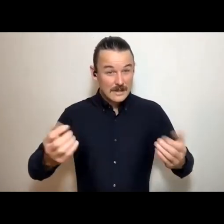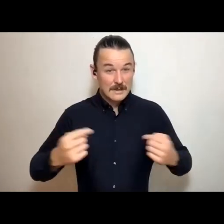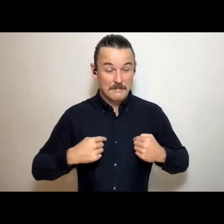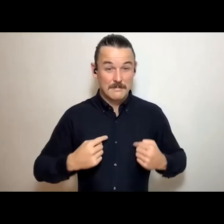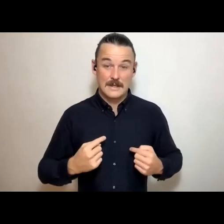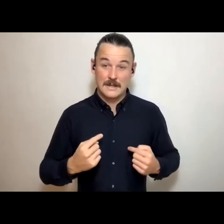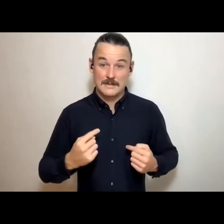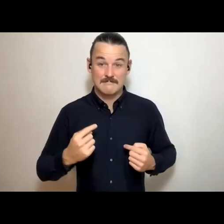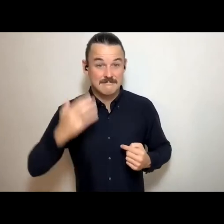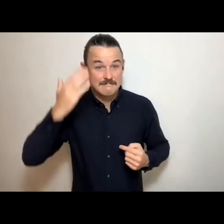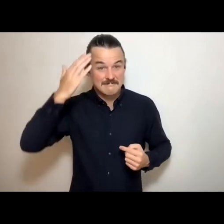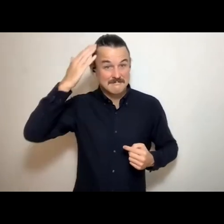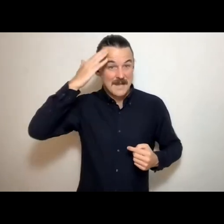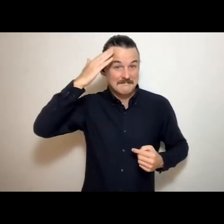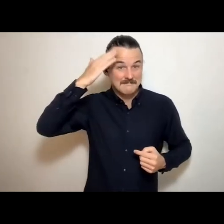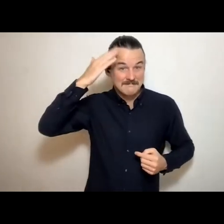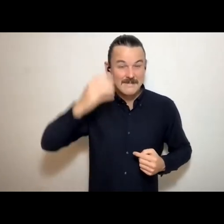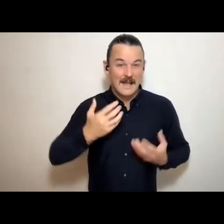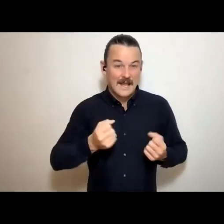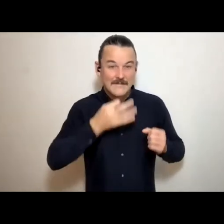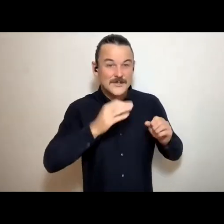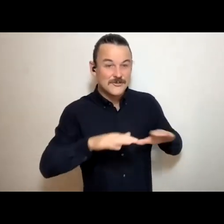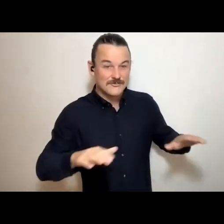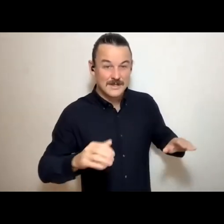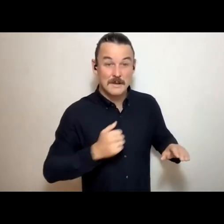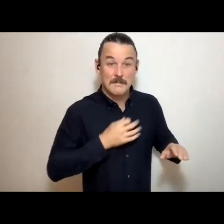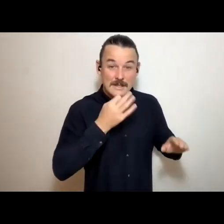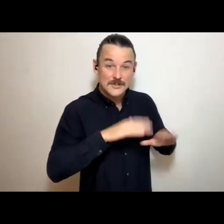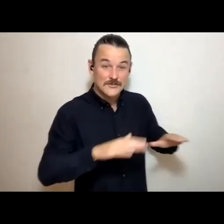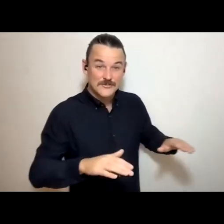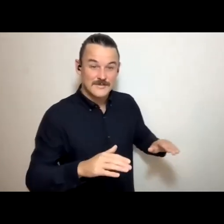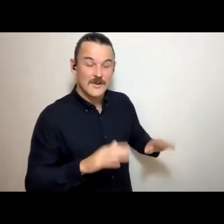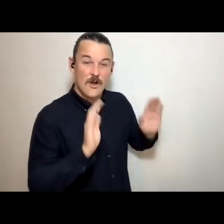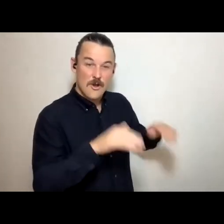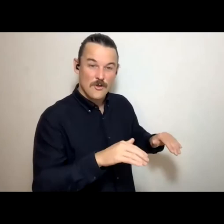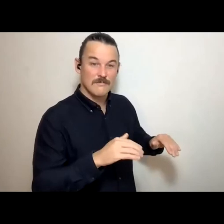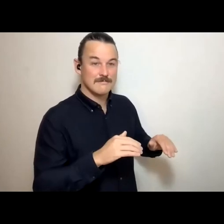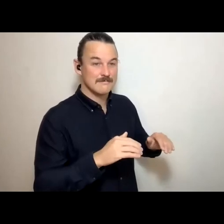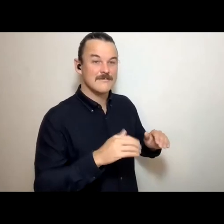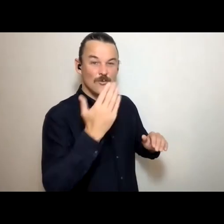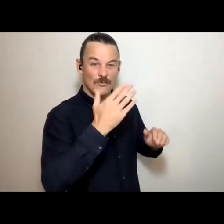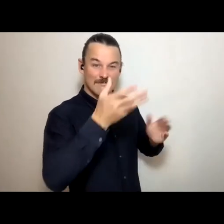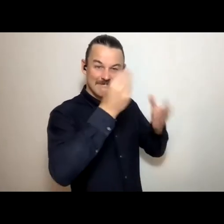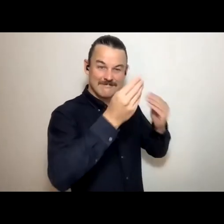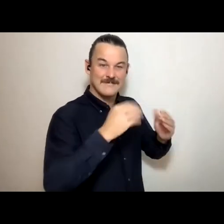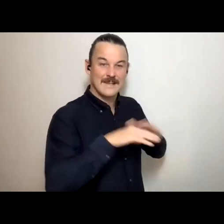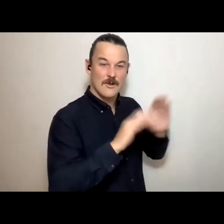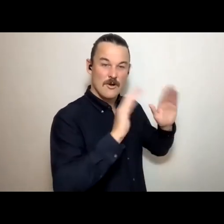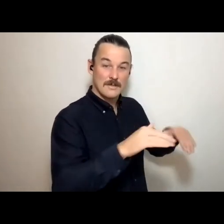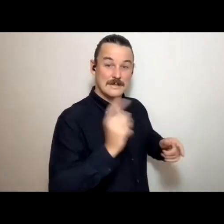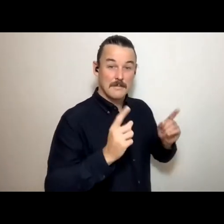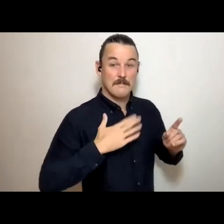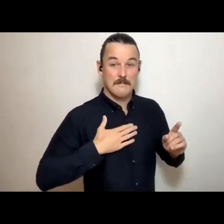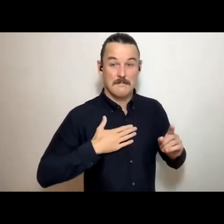and so every now and again that you will see my screen go blank because my daughter will be